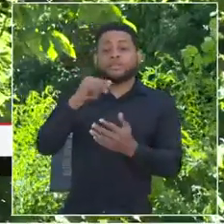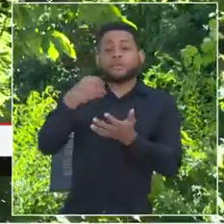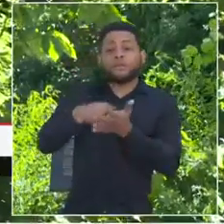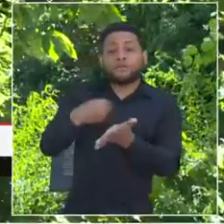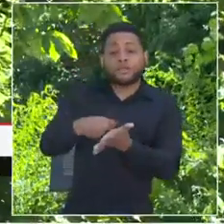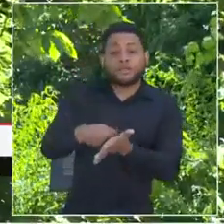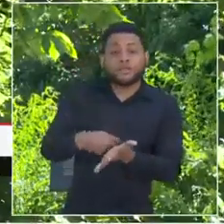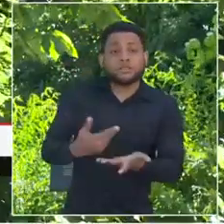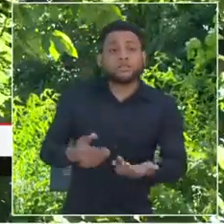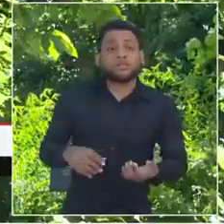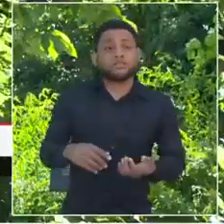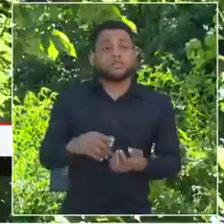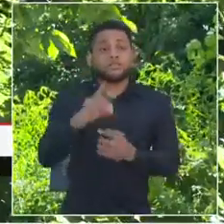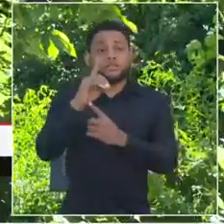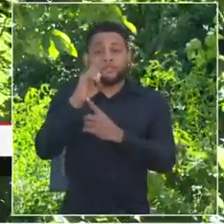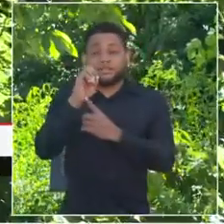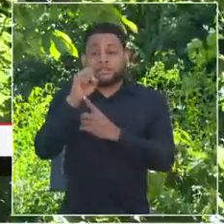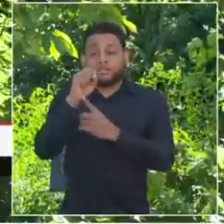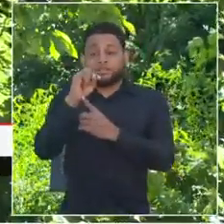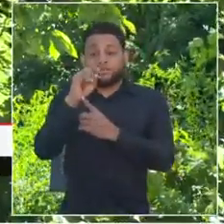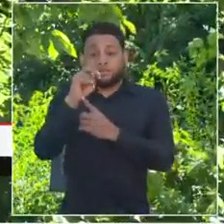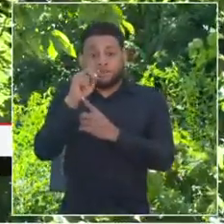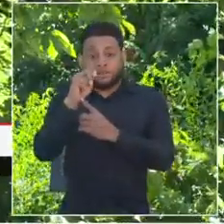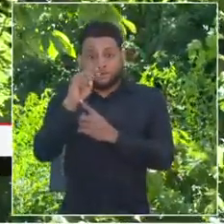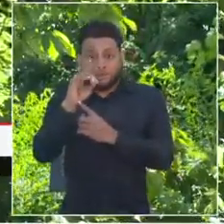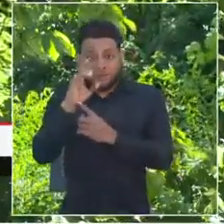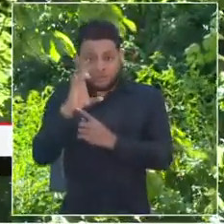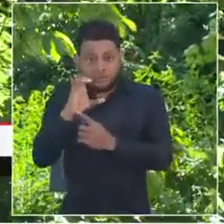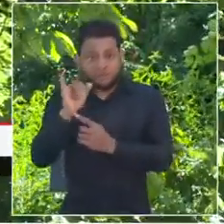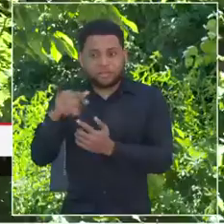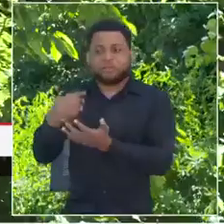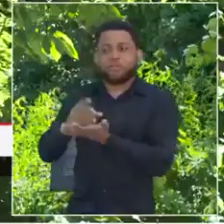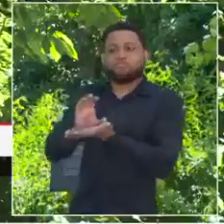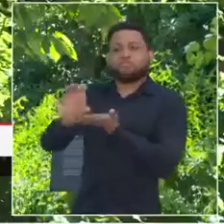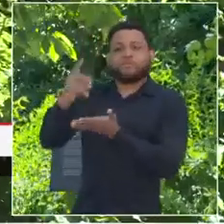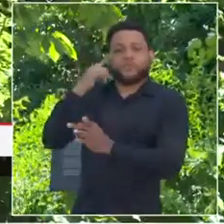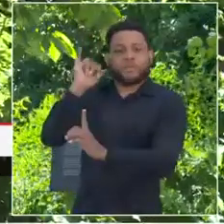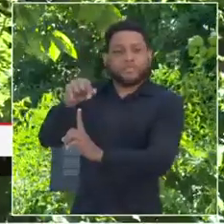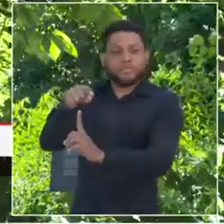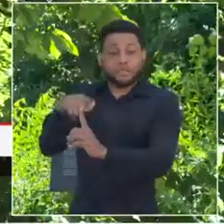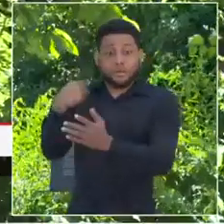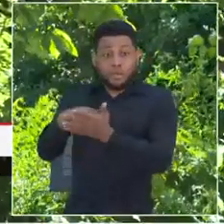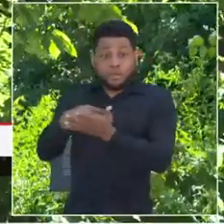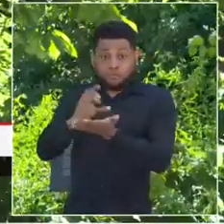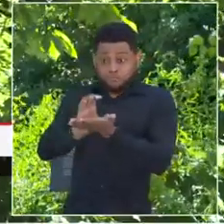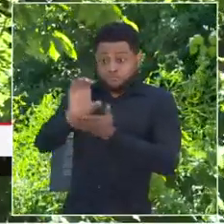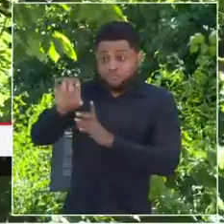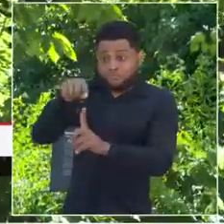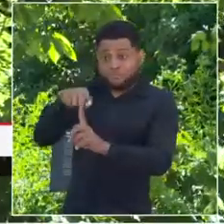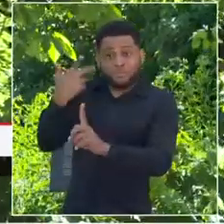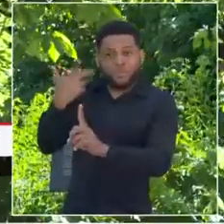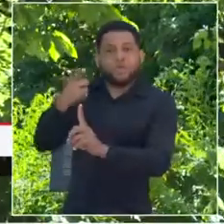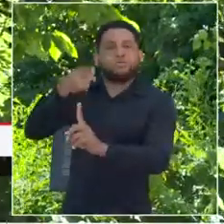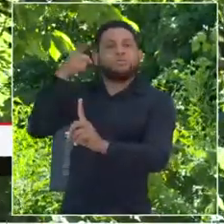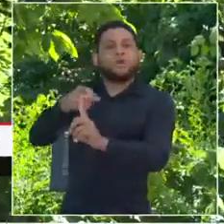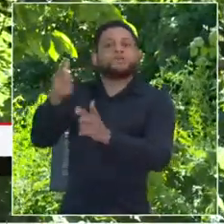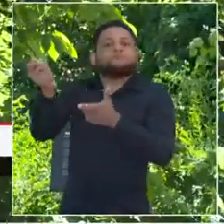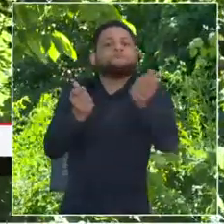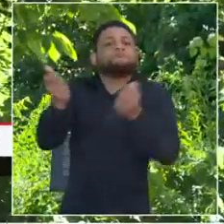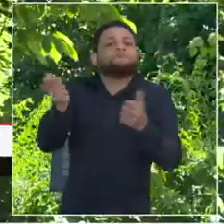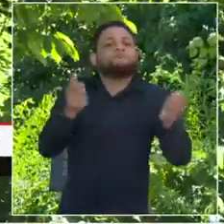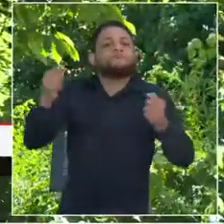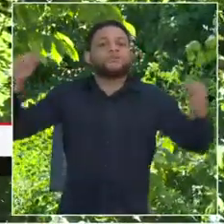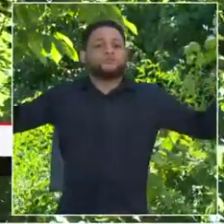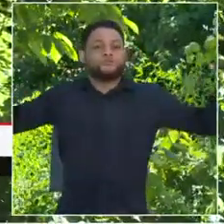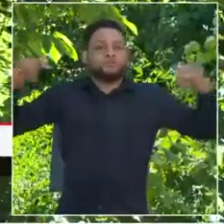Destination DC is investing in attracting even more domestic travelers and international travelers, has